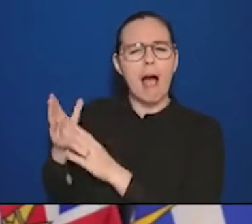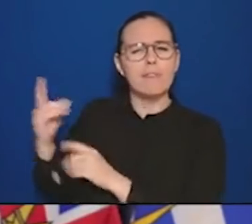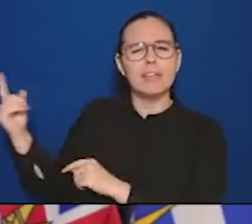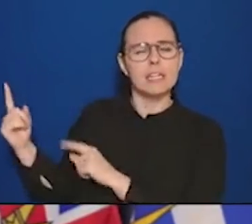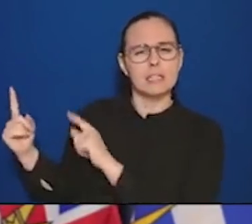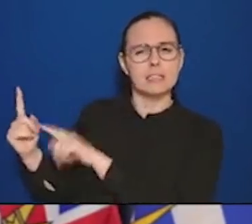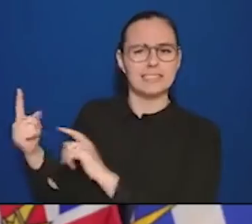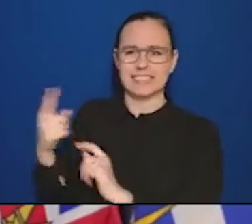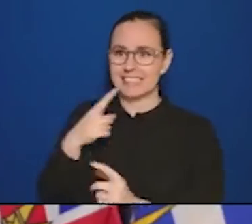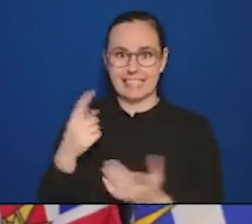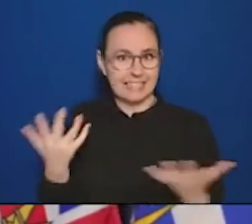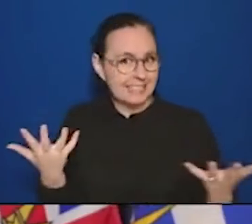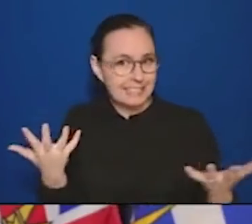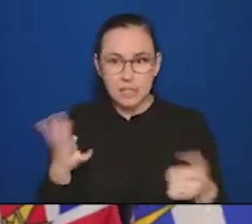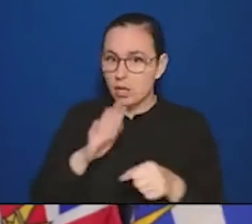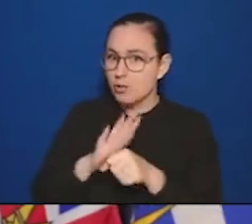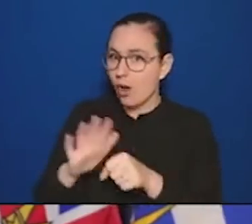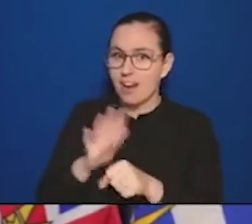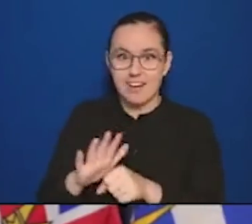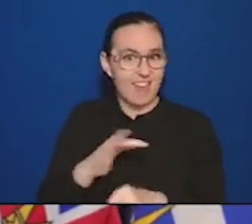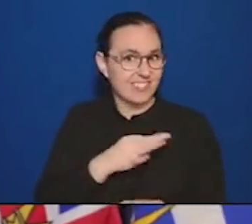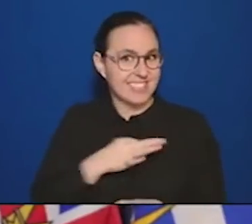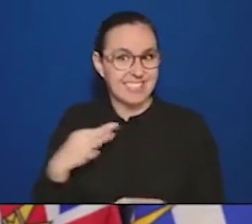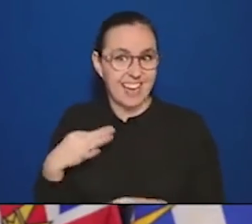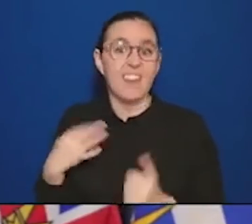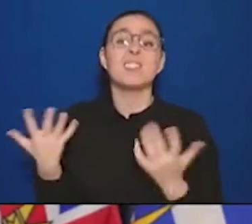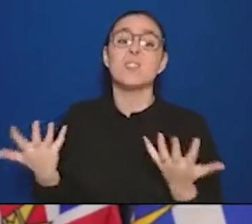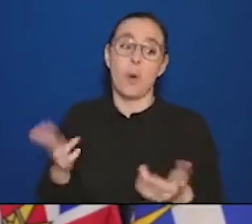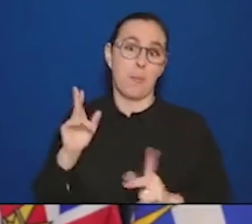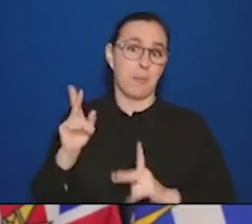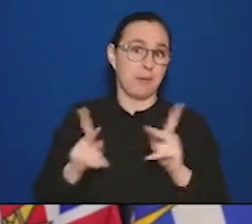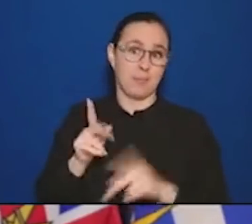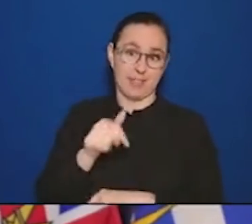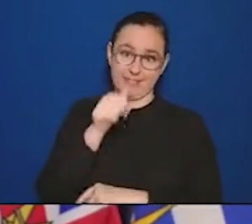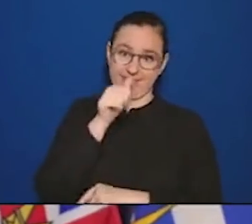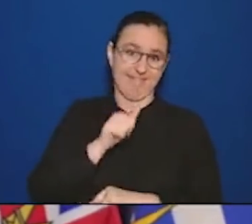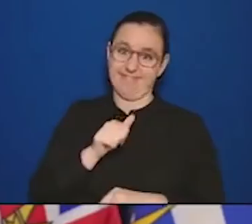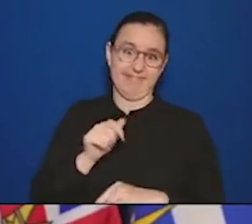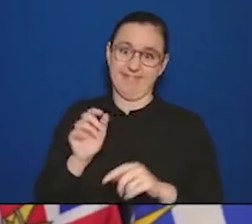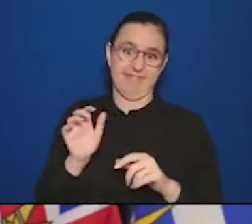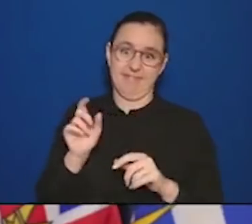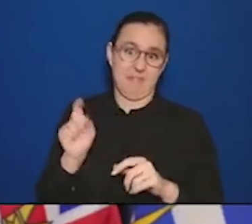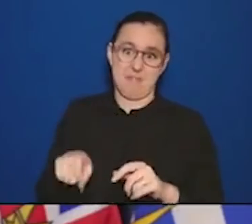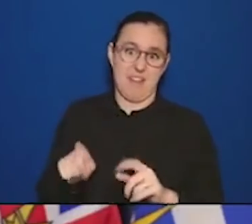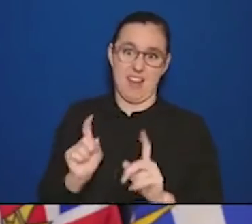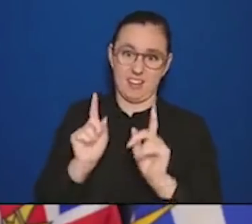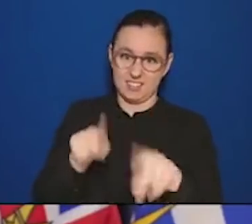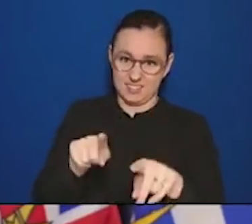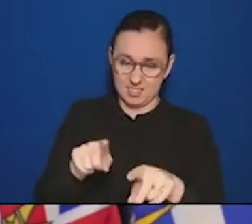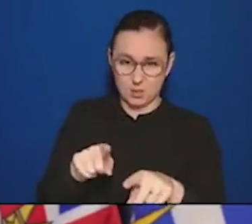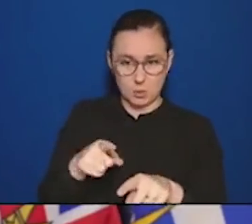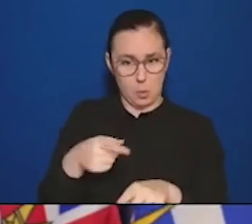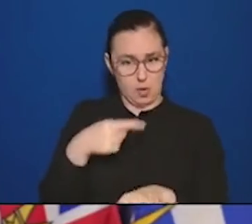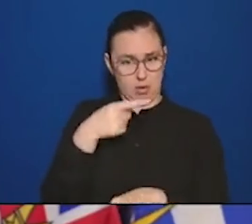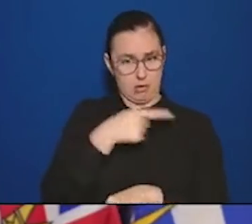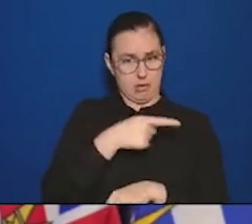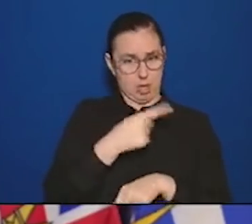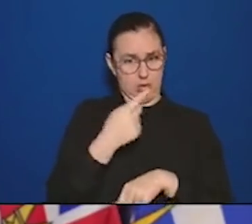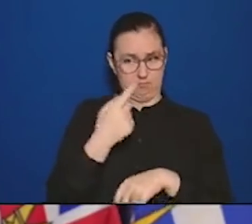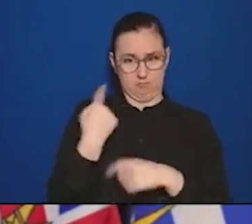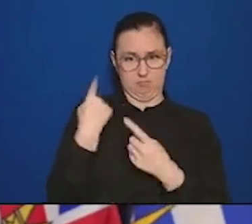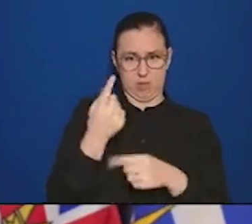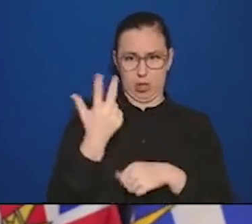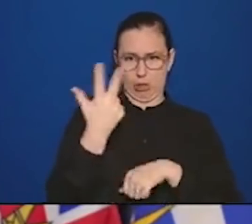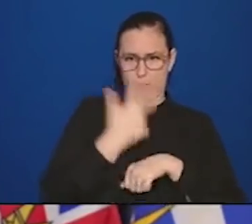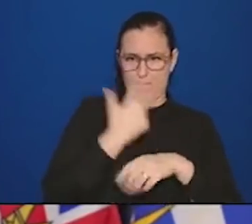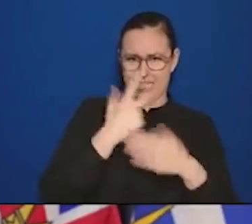have an idea of sort of how well the 3 days worked? And Minister, you said it's a minimum of 5 days. Can you explain what you